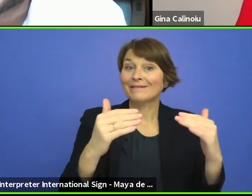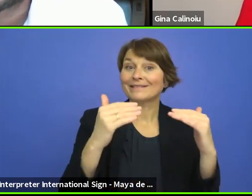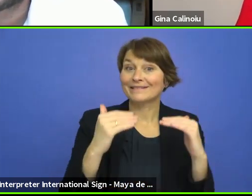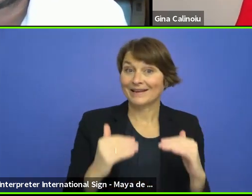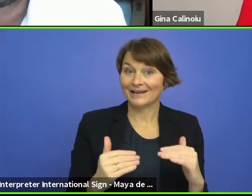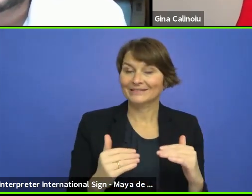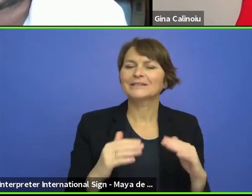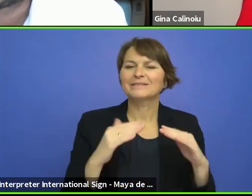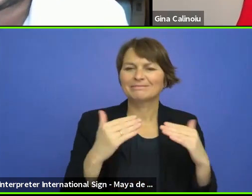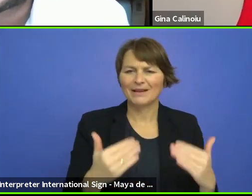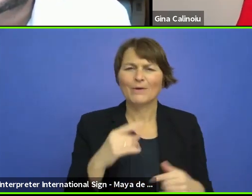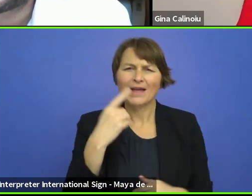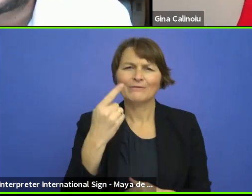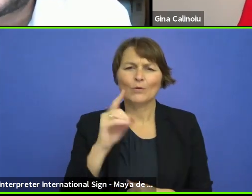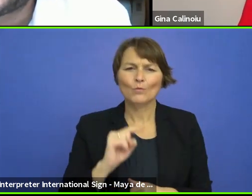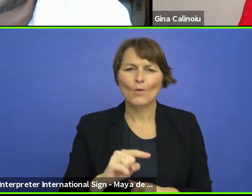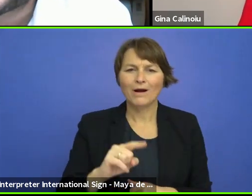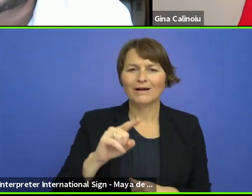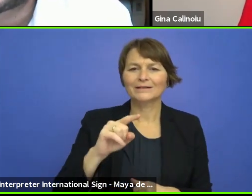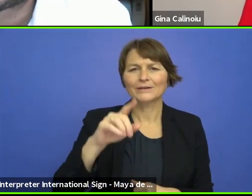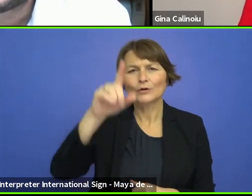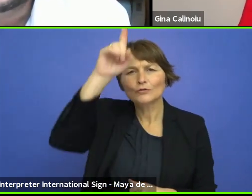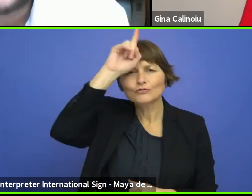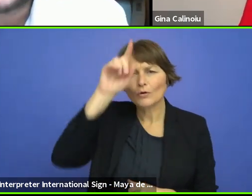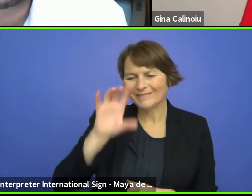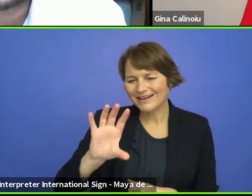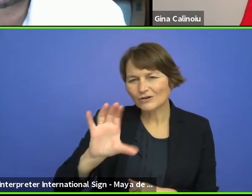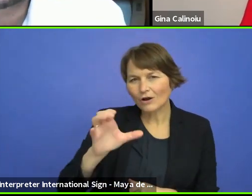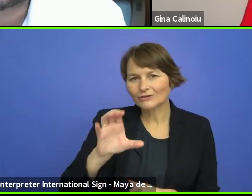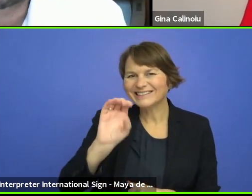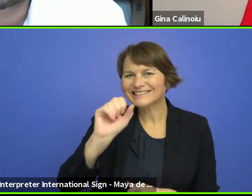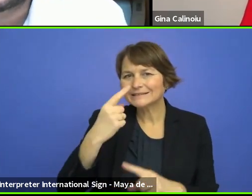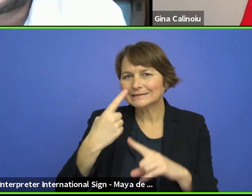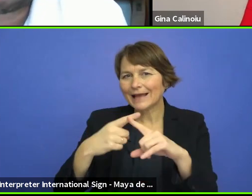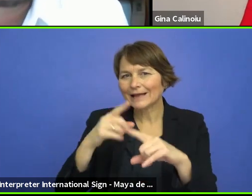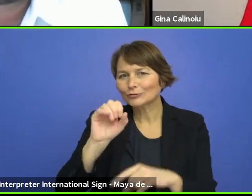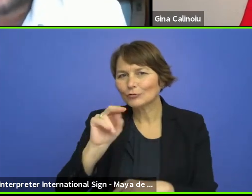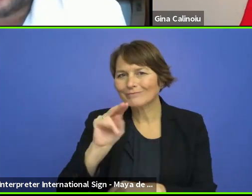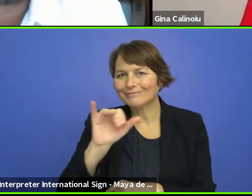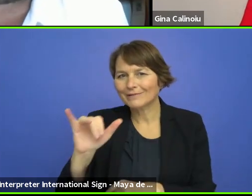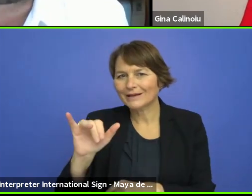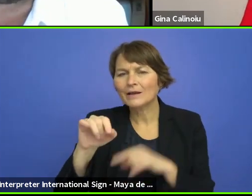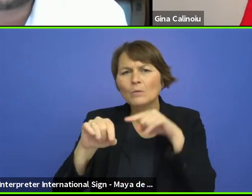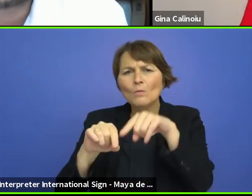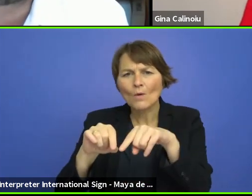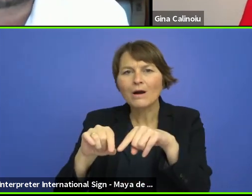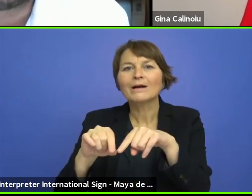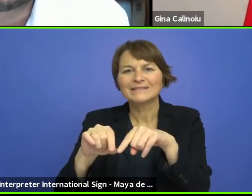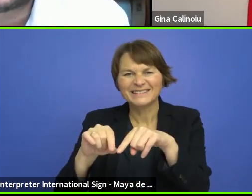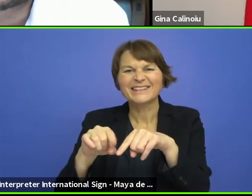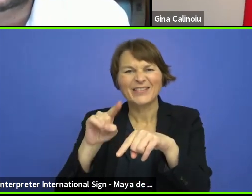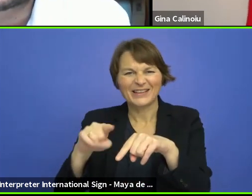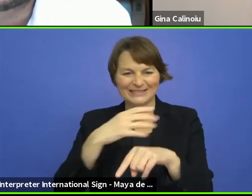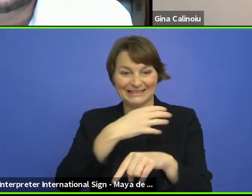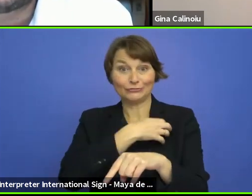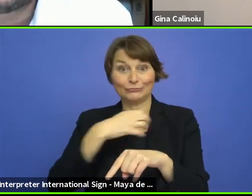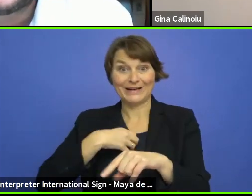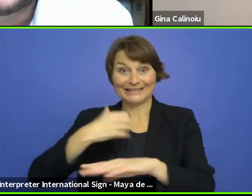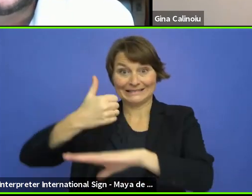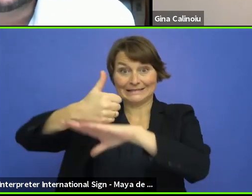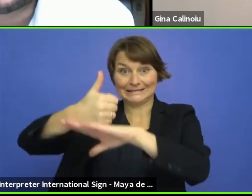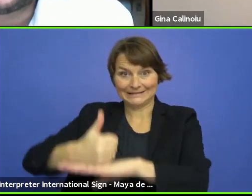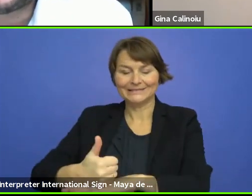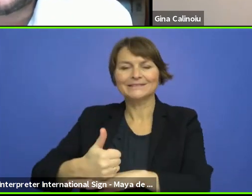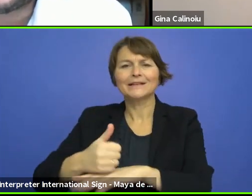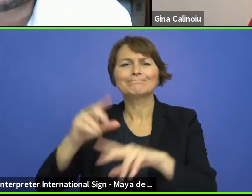German Land where Dresden is situated, and as such the hosting region for this first forum.